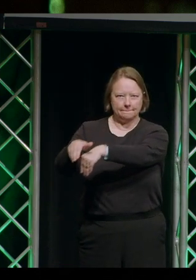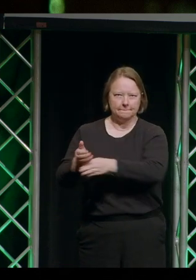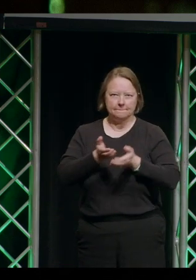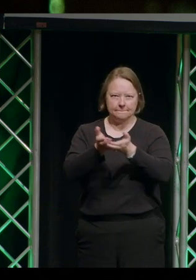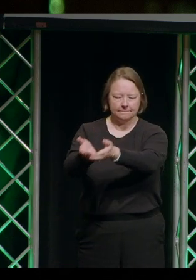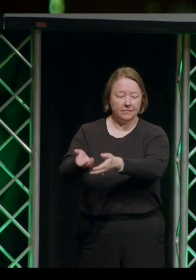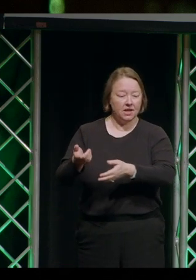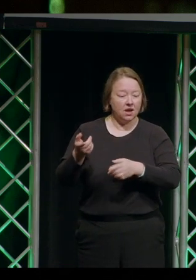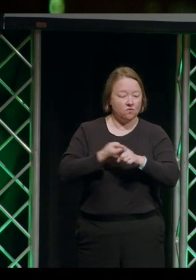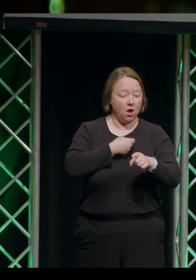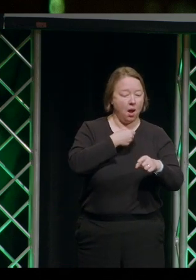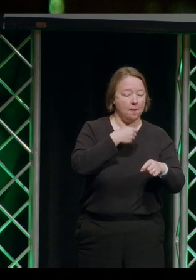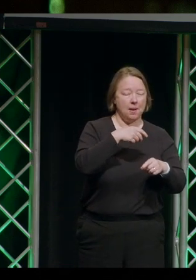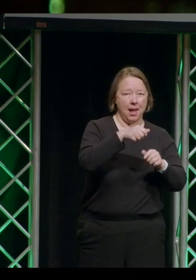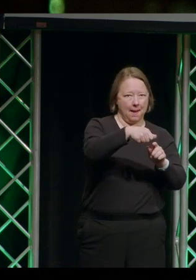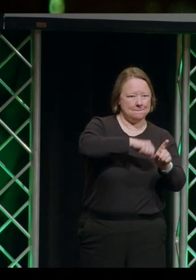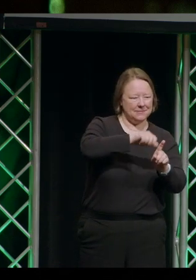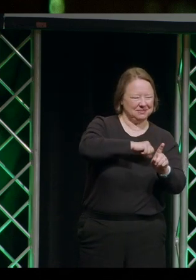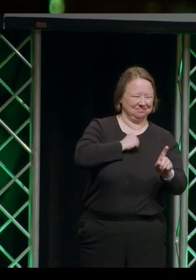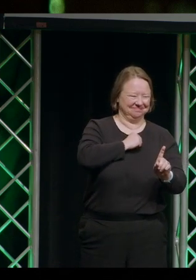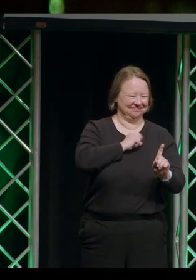From peel to package,